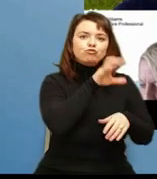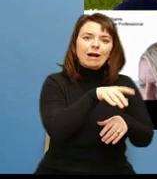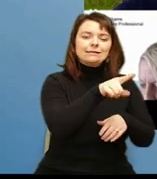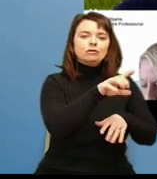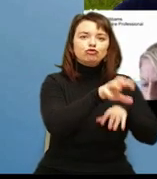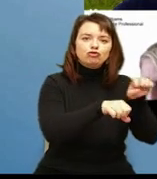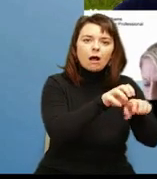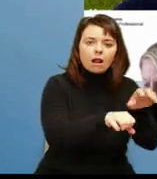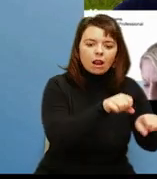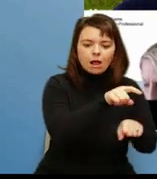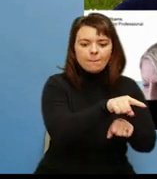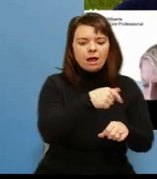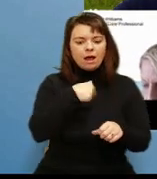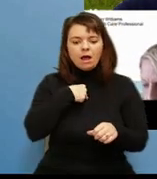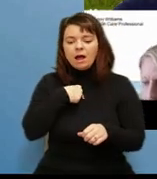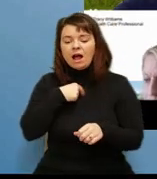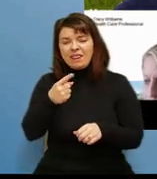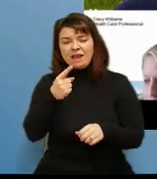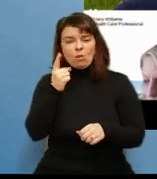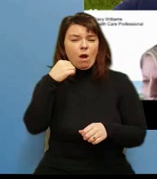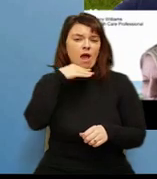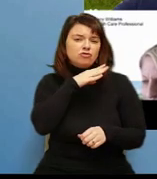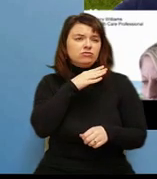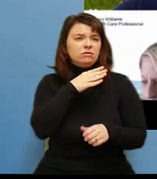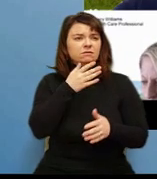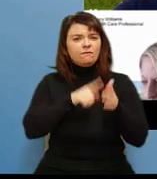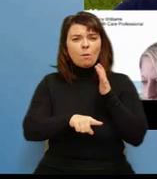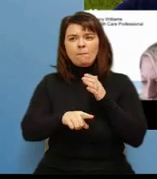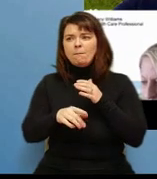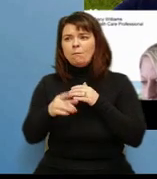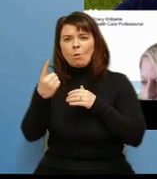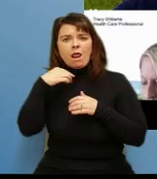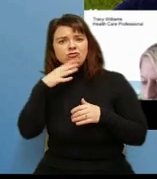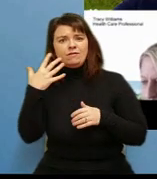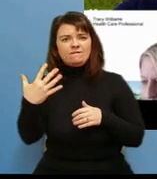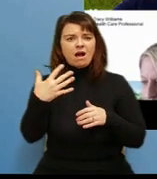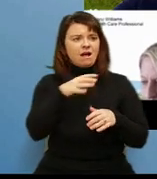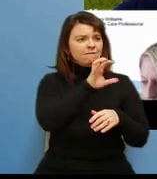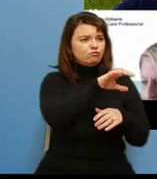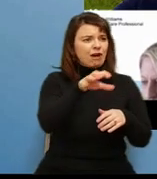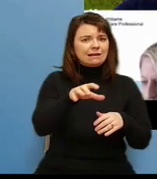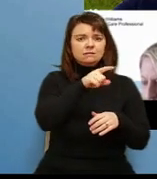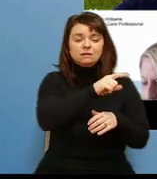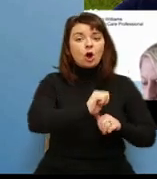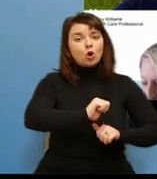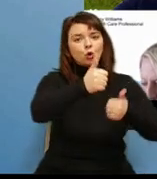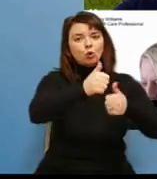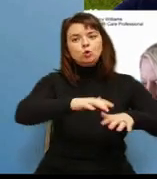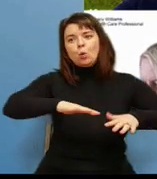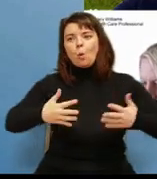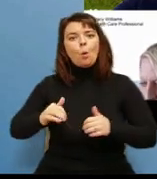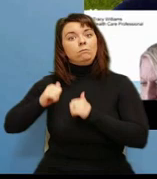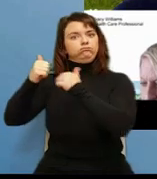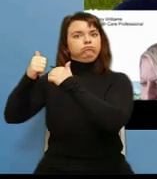introduction, really, it's helpful to get the context because we always focus on the practices that are struggling, don't we? But from my reading, this is, I think, 100 out of our 105 practices are either